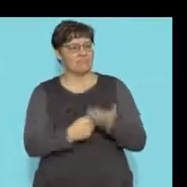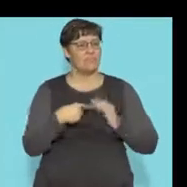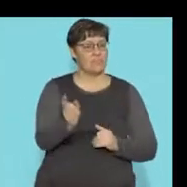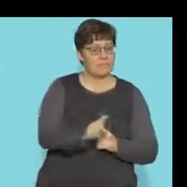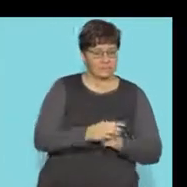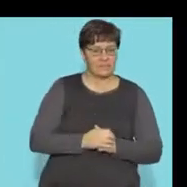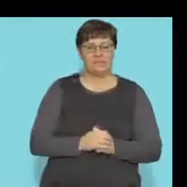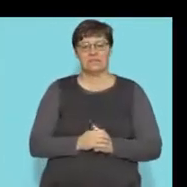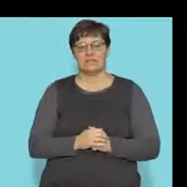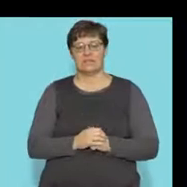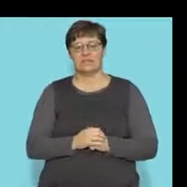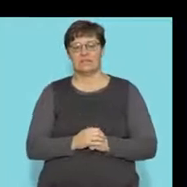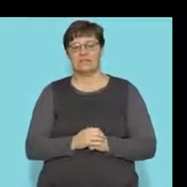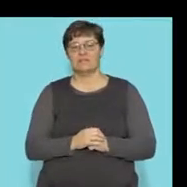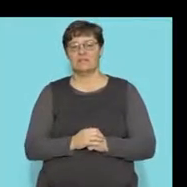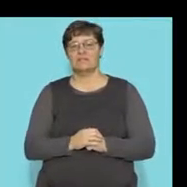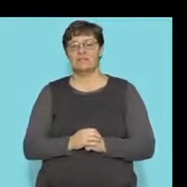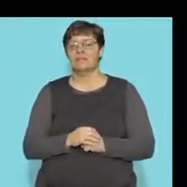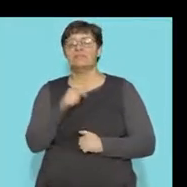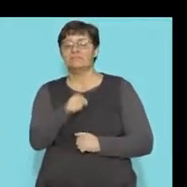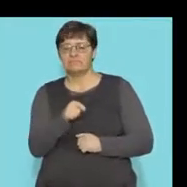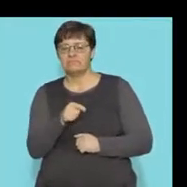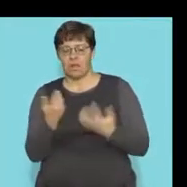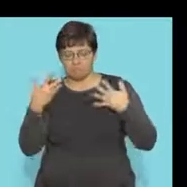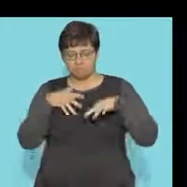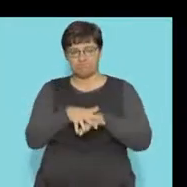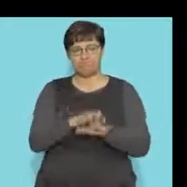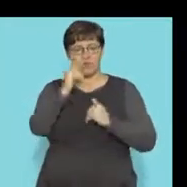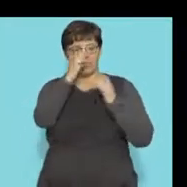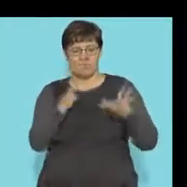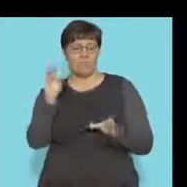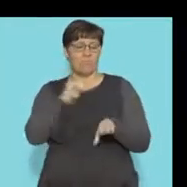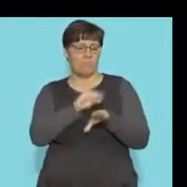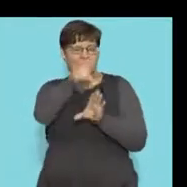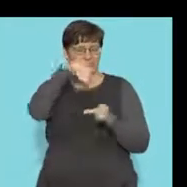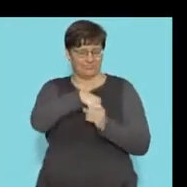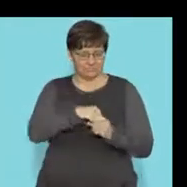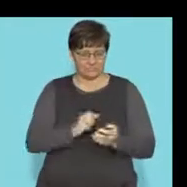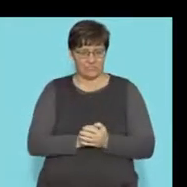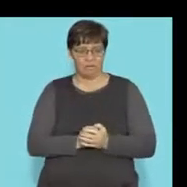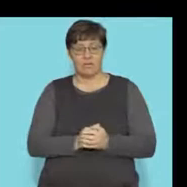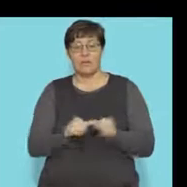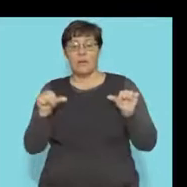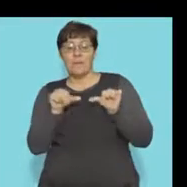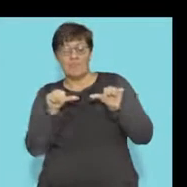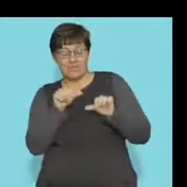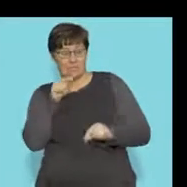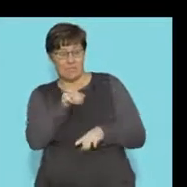guys is problems involving combined shapes. So for measurement problems, it